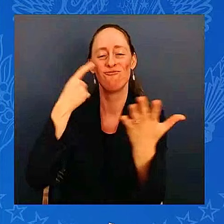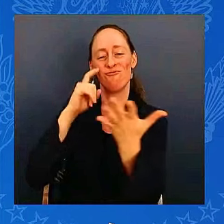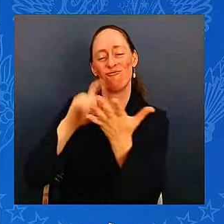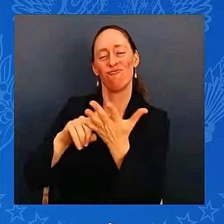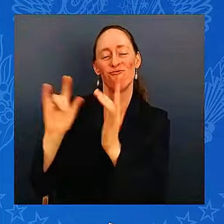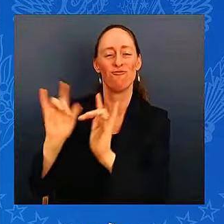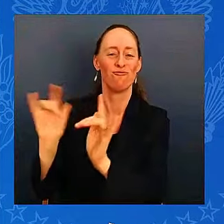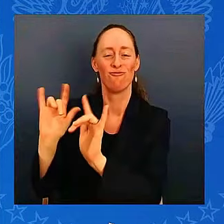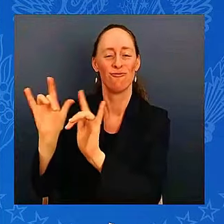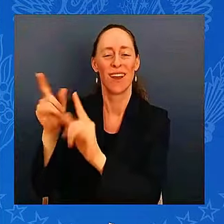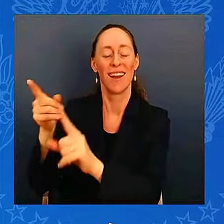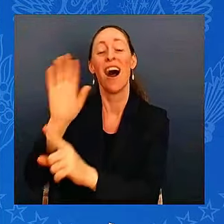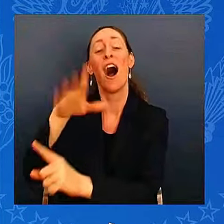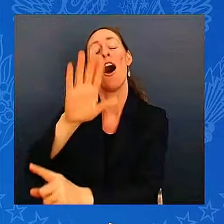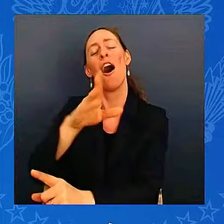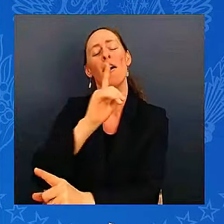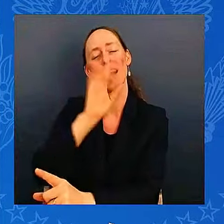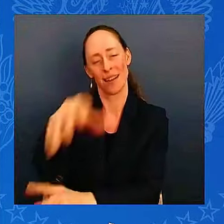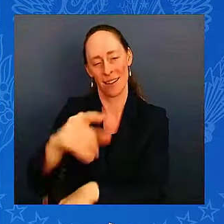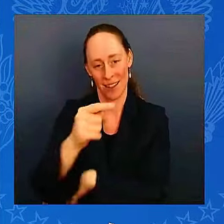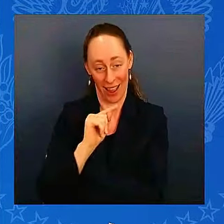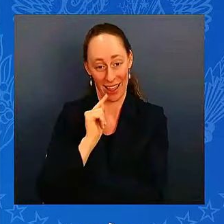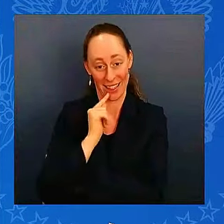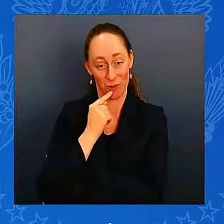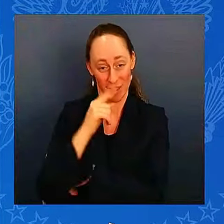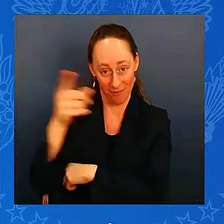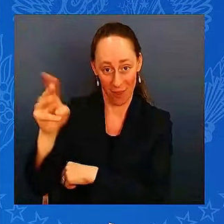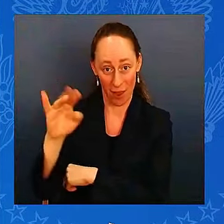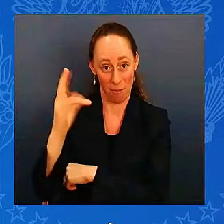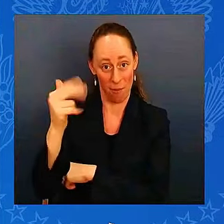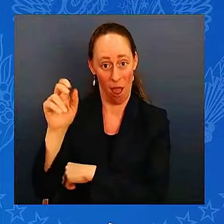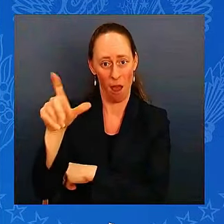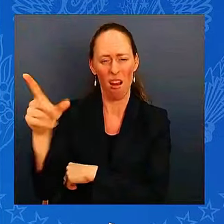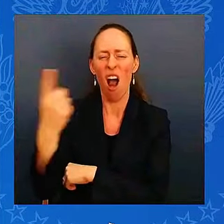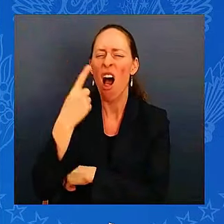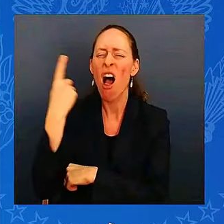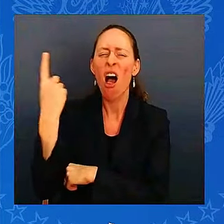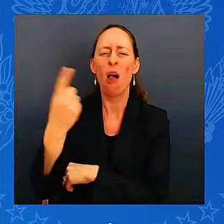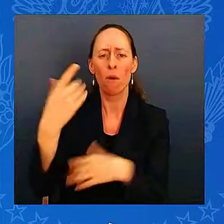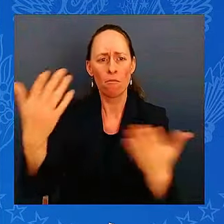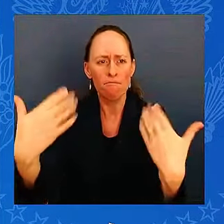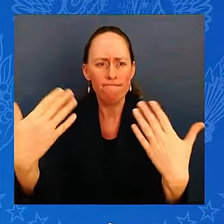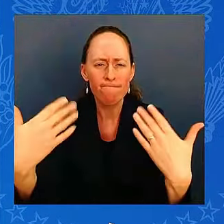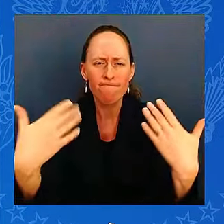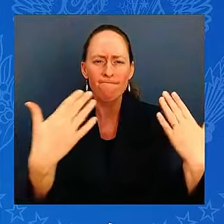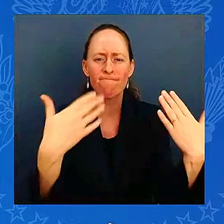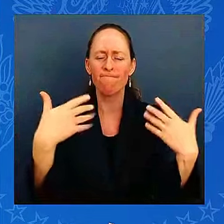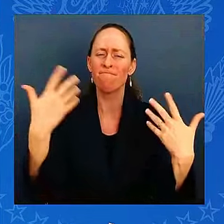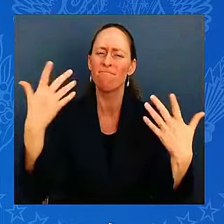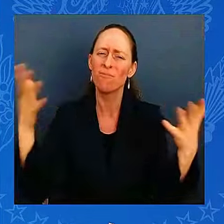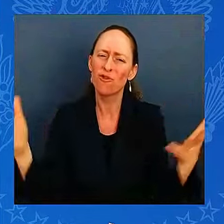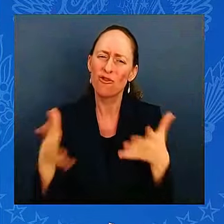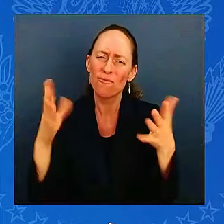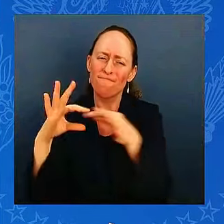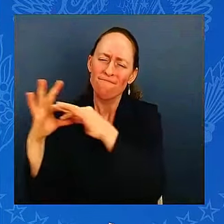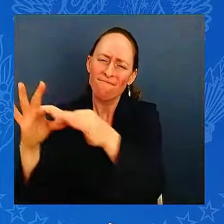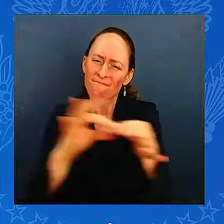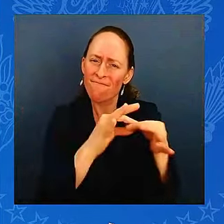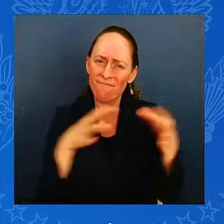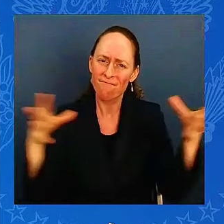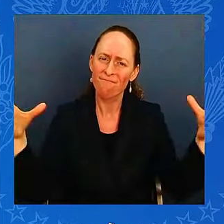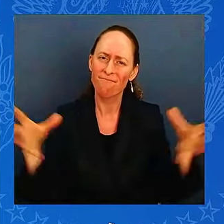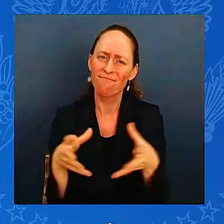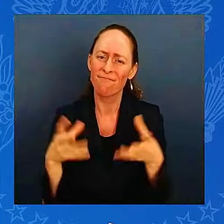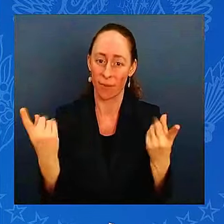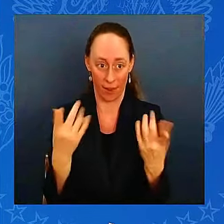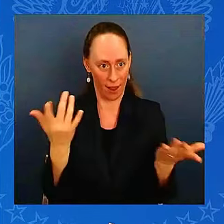is someone who brings people together, and if, well, look, you're proof of that, right?